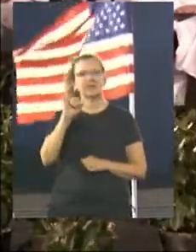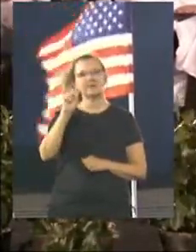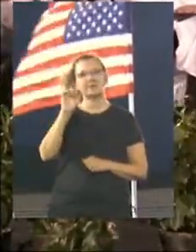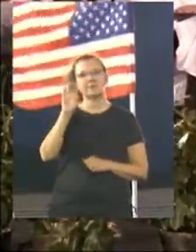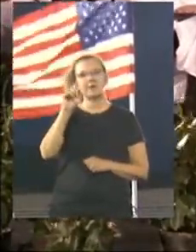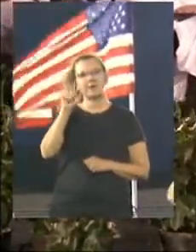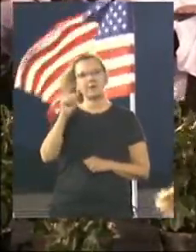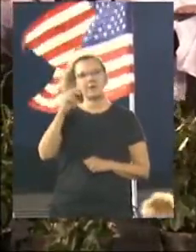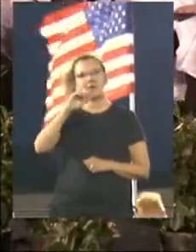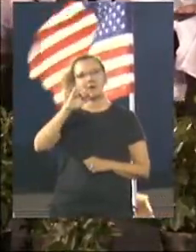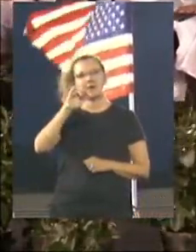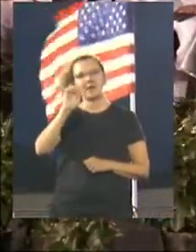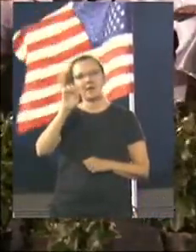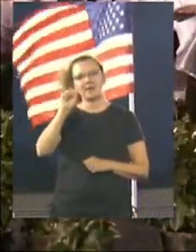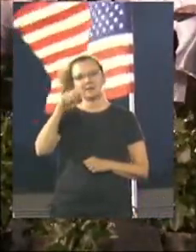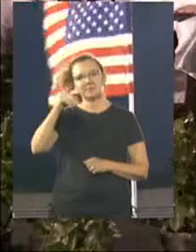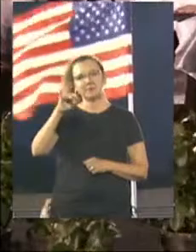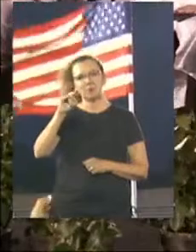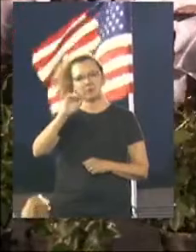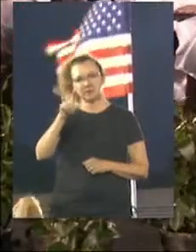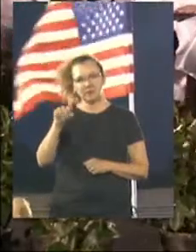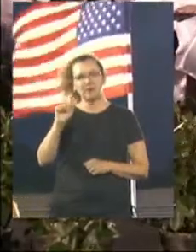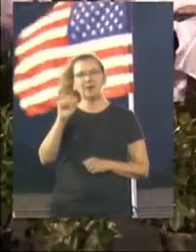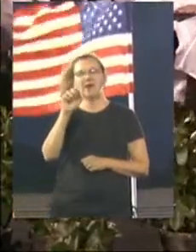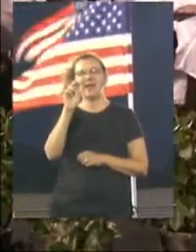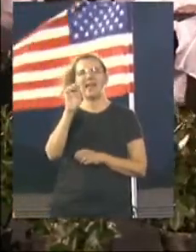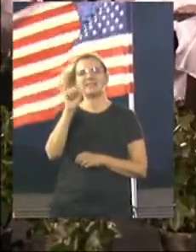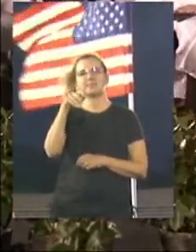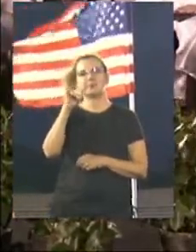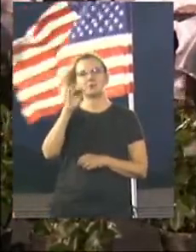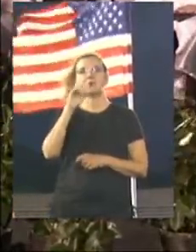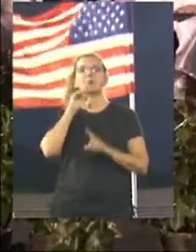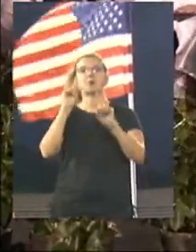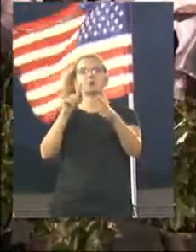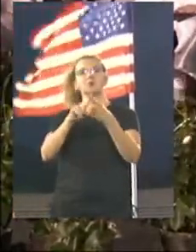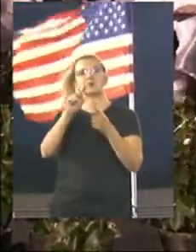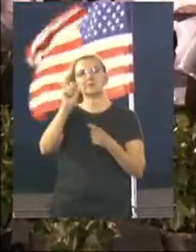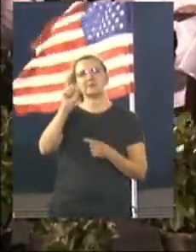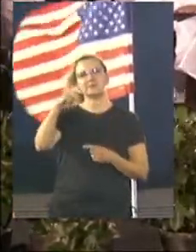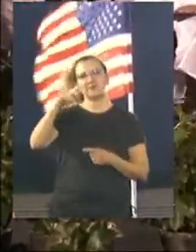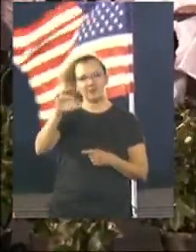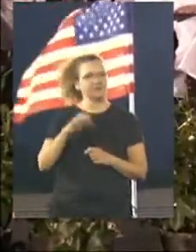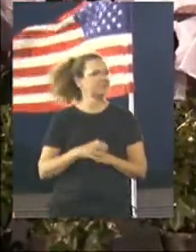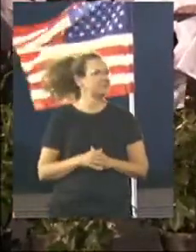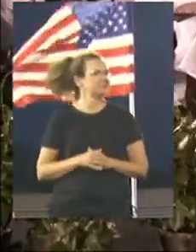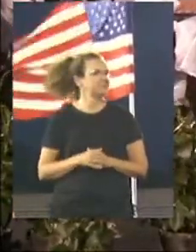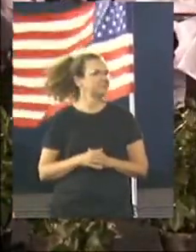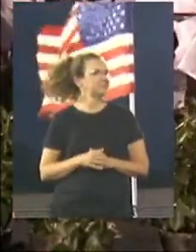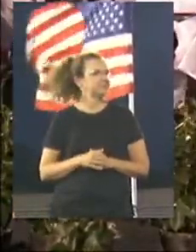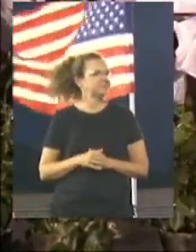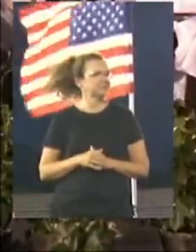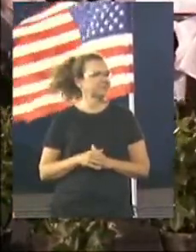Isabella Jimena Espinosa will be attending St. Philip's College.